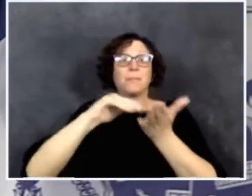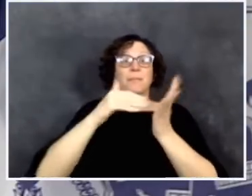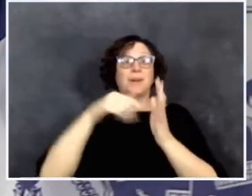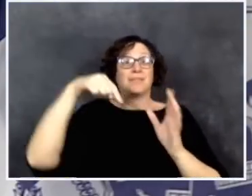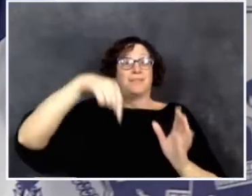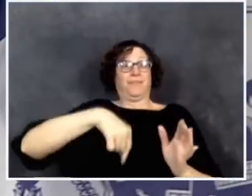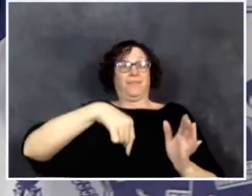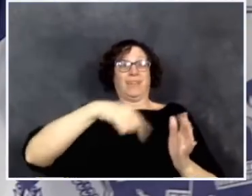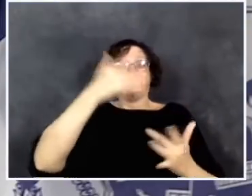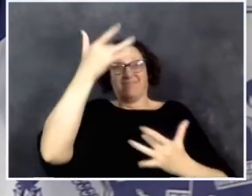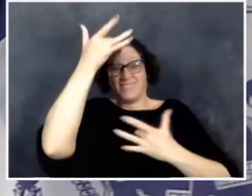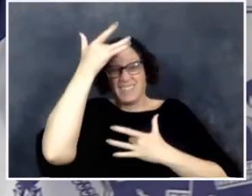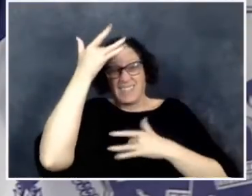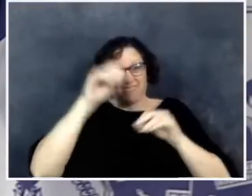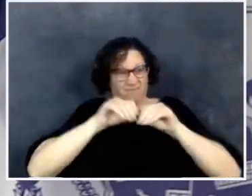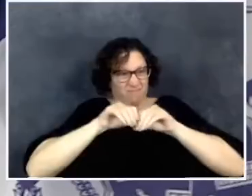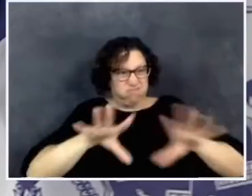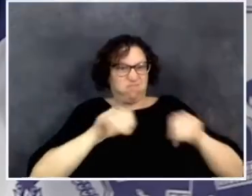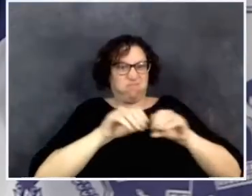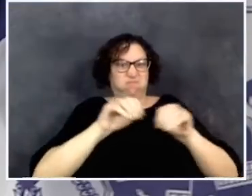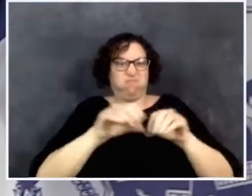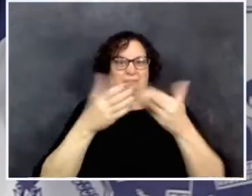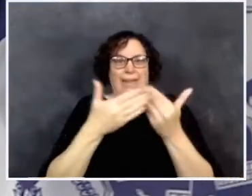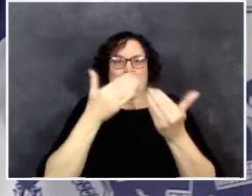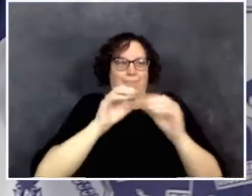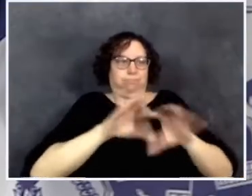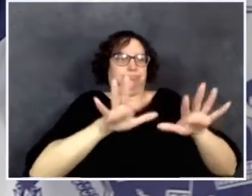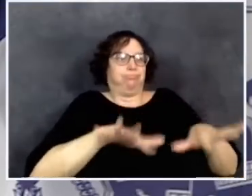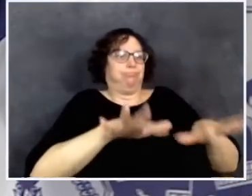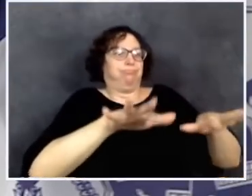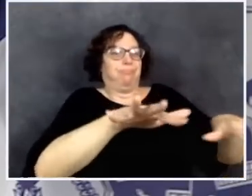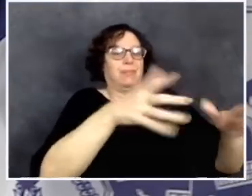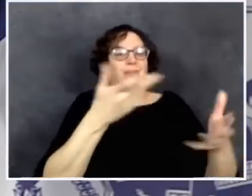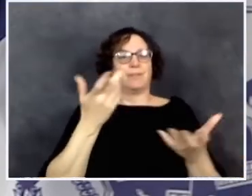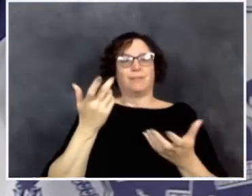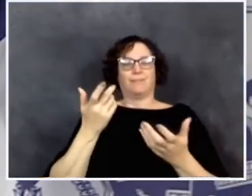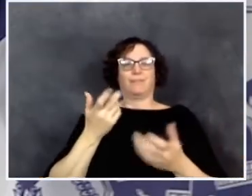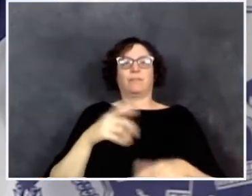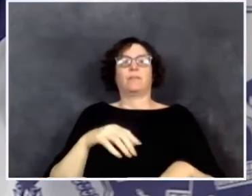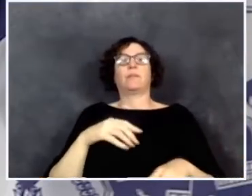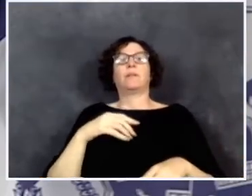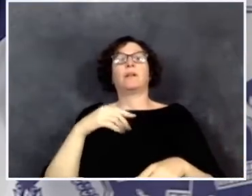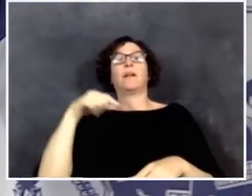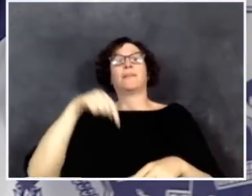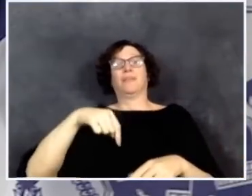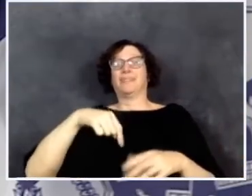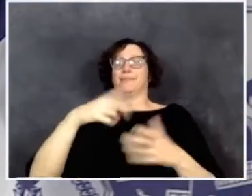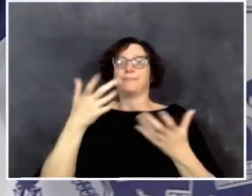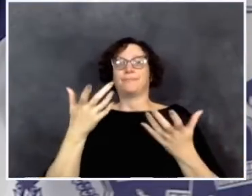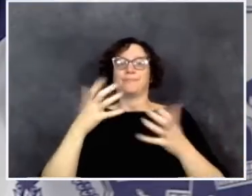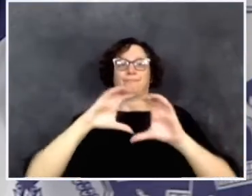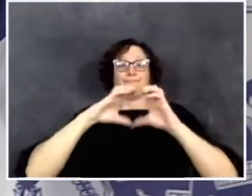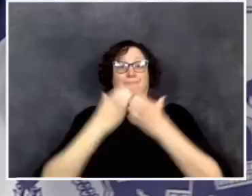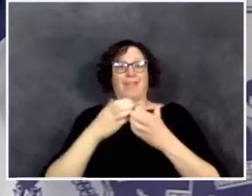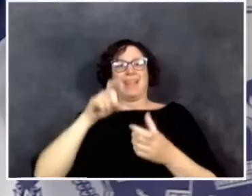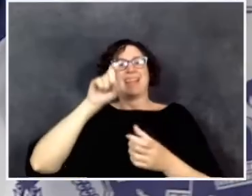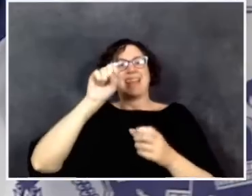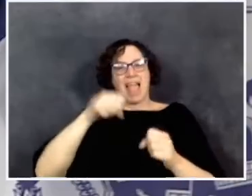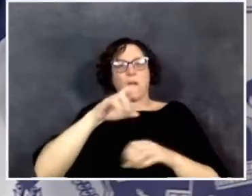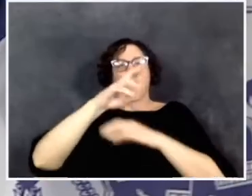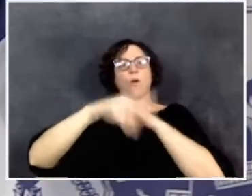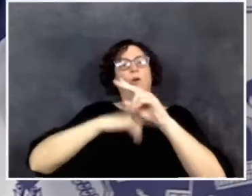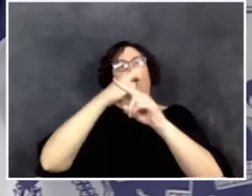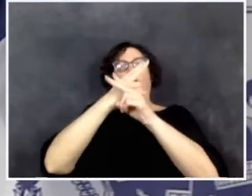we going to proceed as a society without universal health care. Had we had a universal health care system, we would have been able